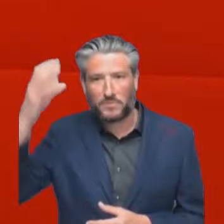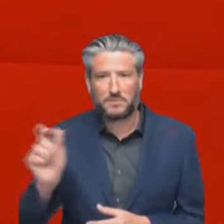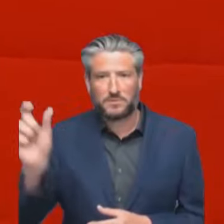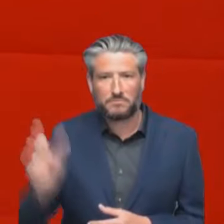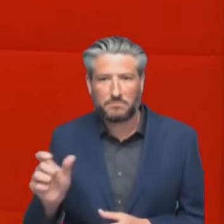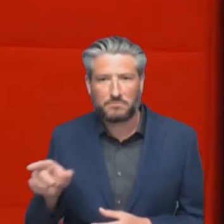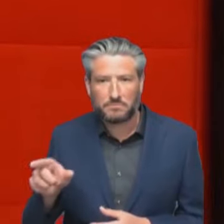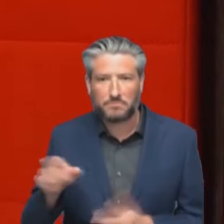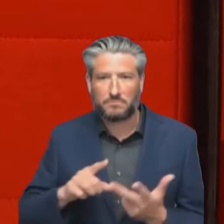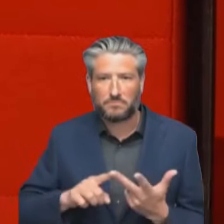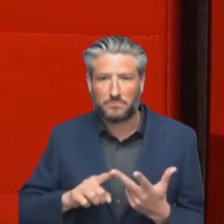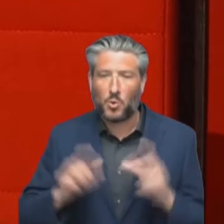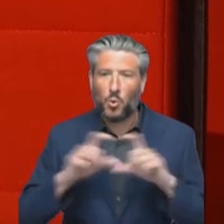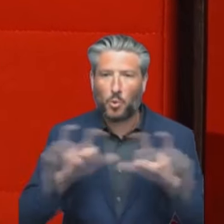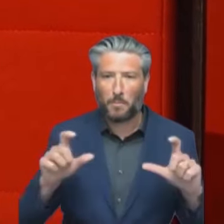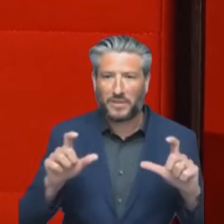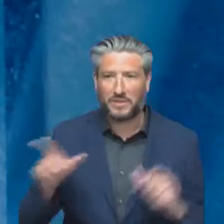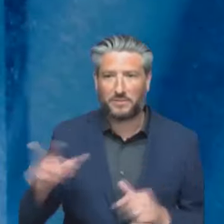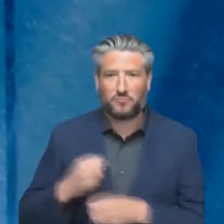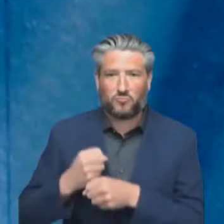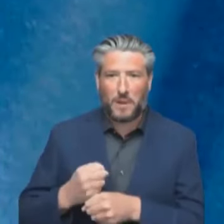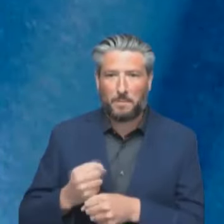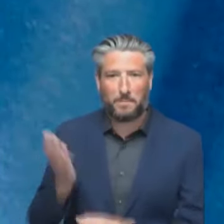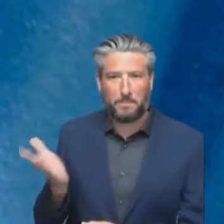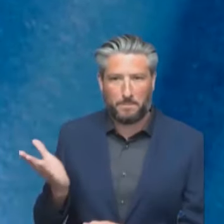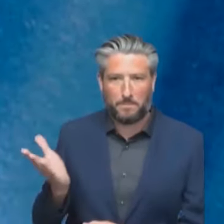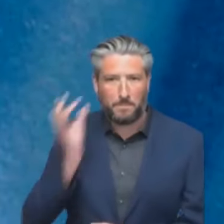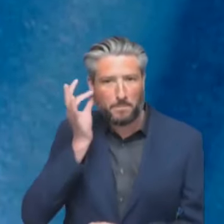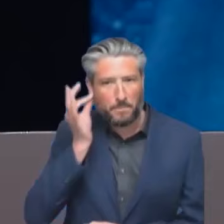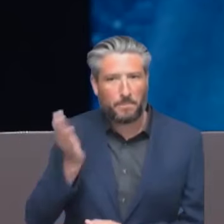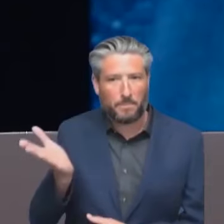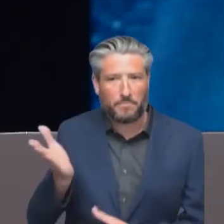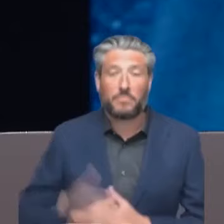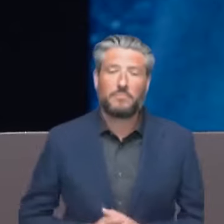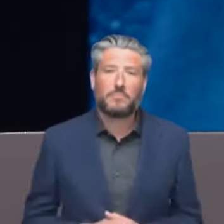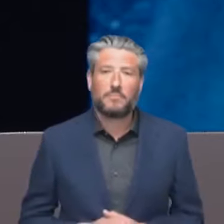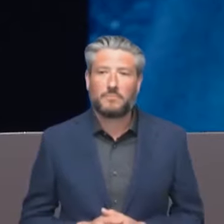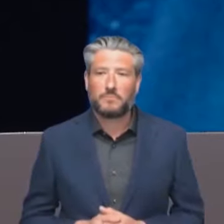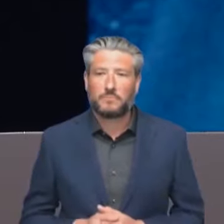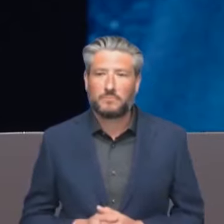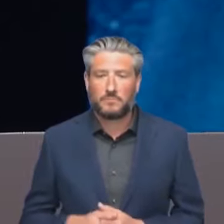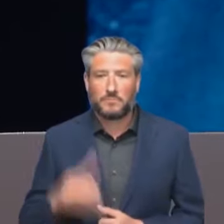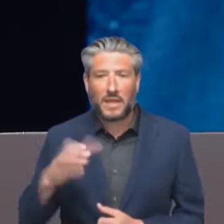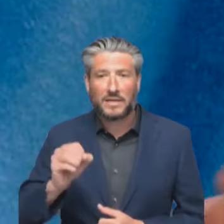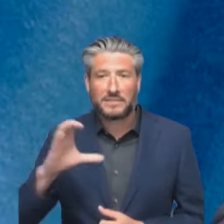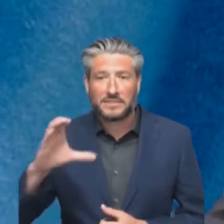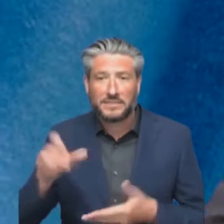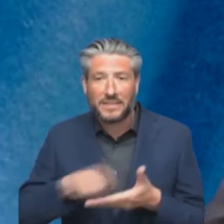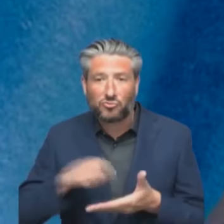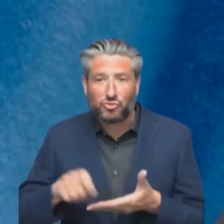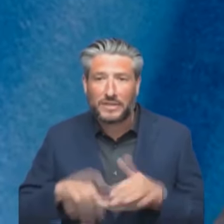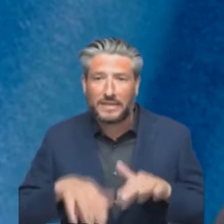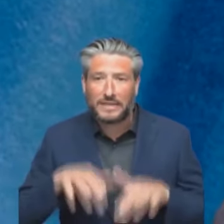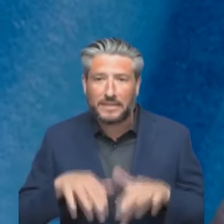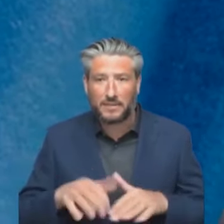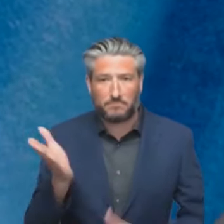by Mrs. Corinne Ferrière. The function of secretary of the AGM will be fulfilled by Mrs.